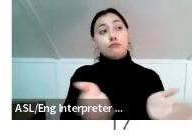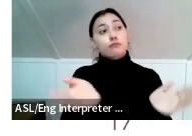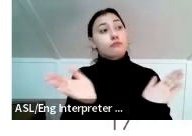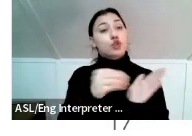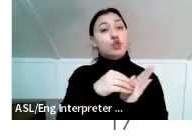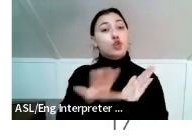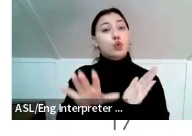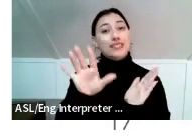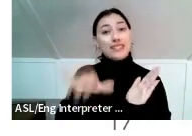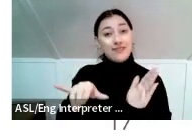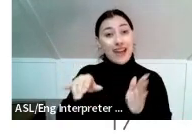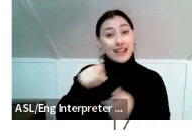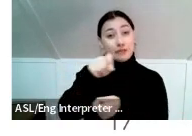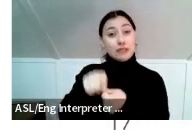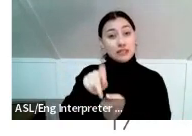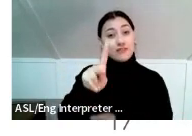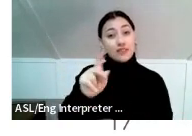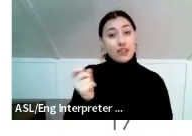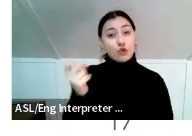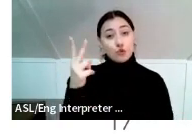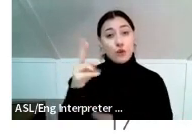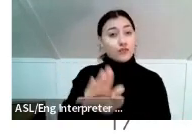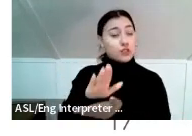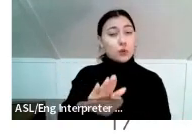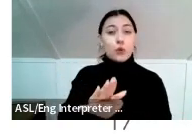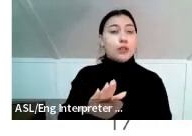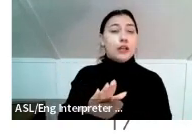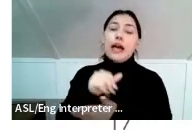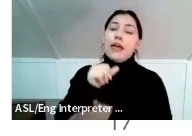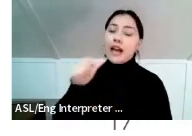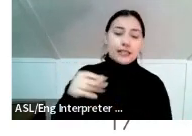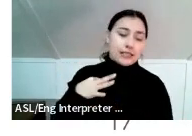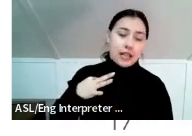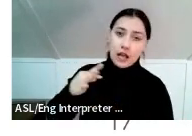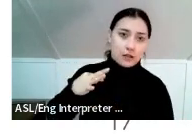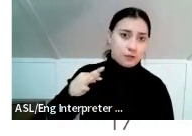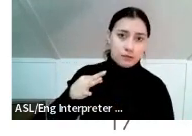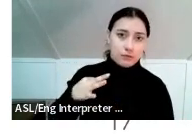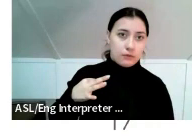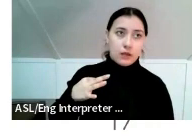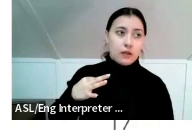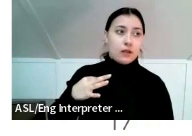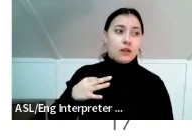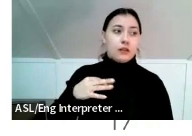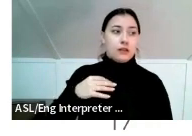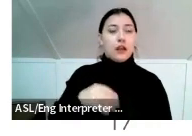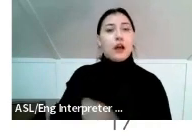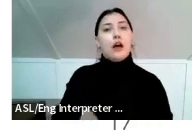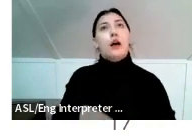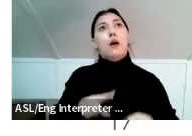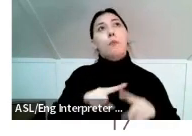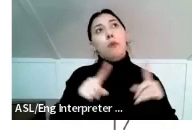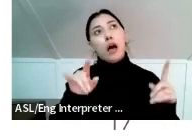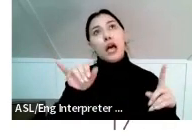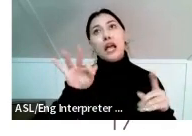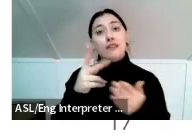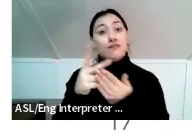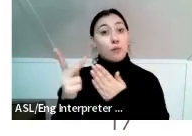that K-12 school, that's not going to be eligible. But if it is a program that is externally facing,